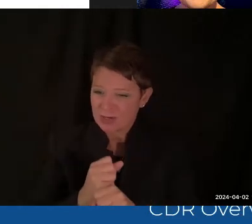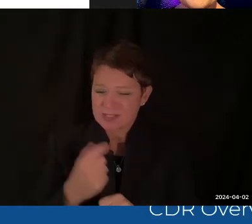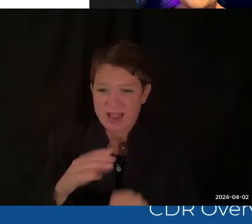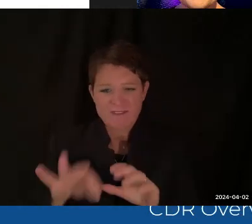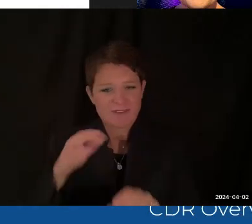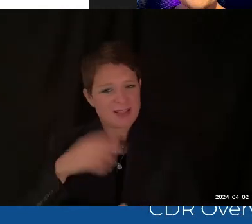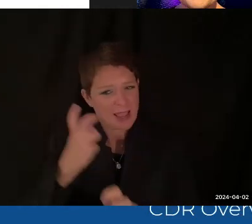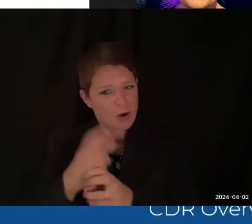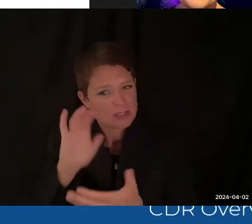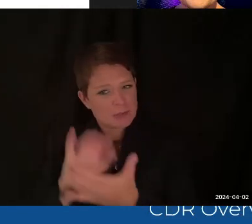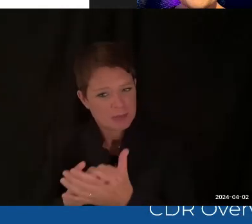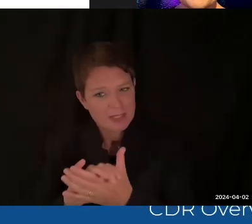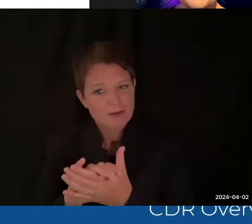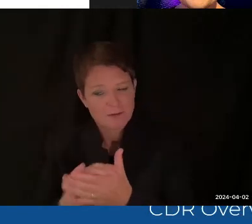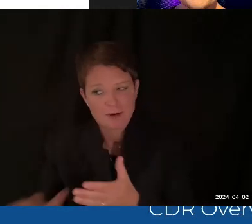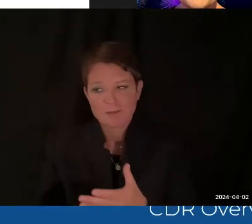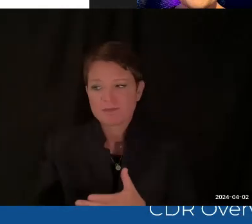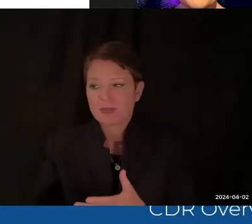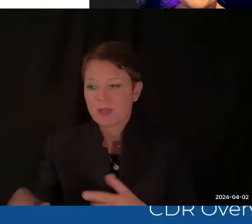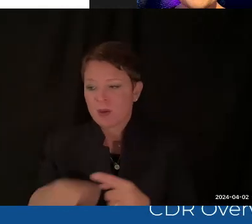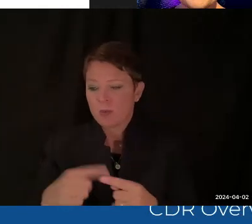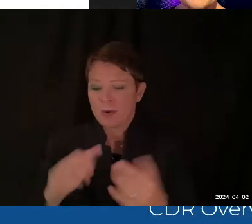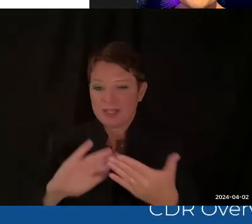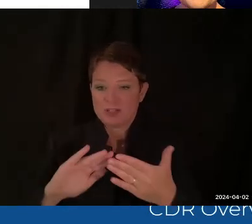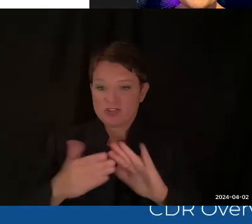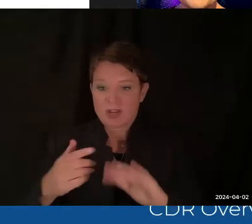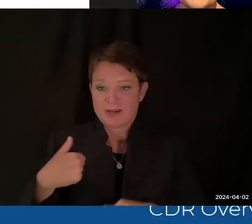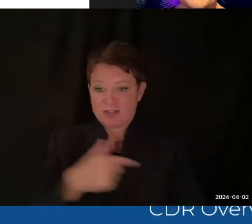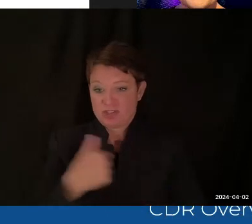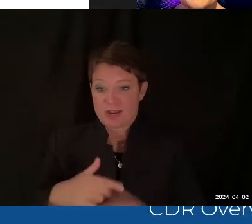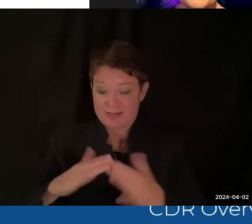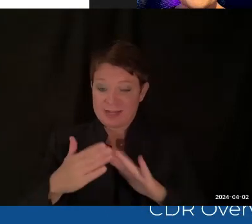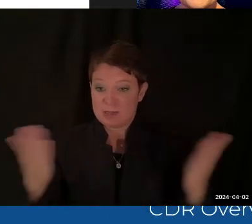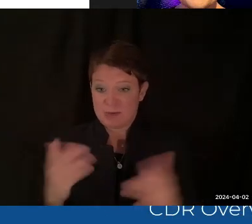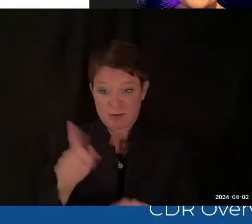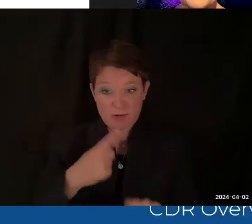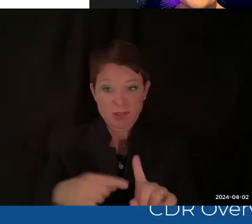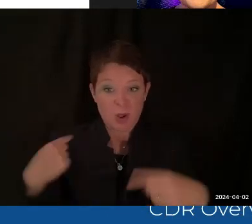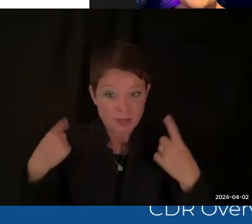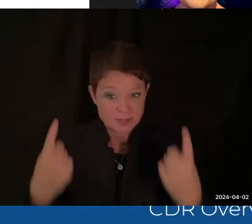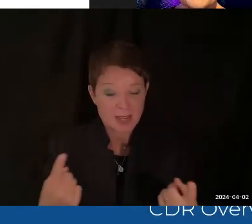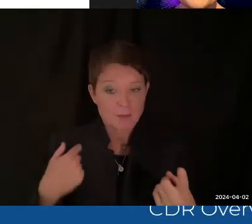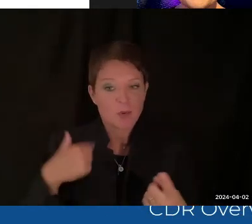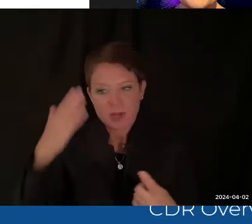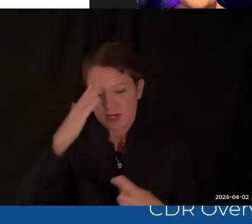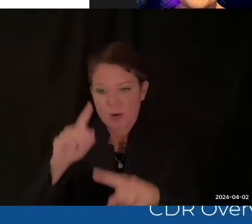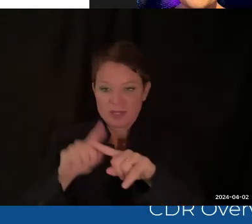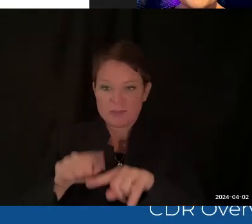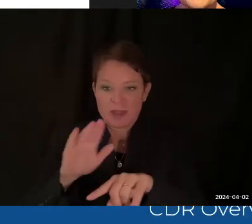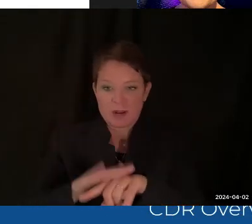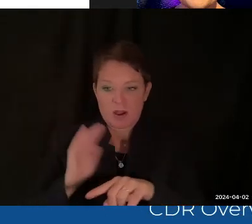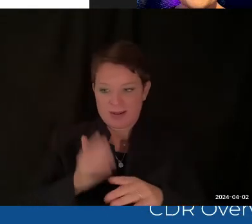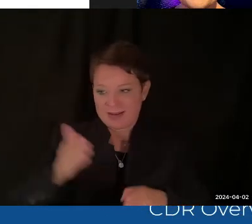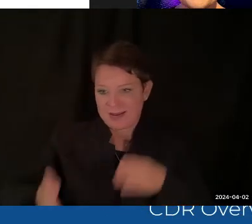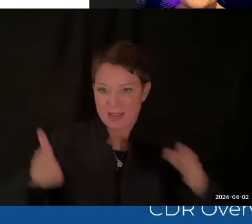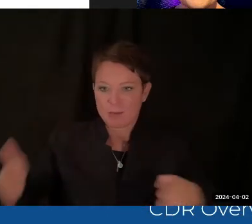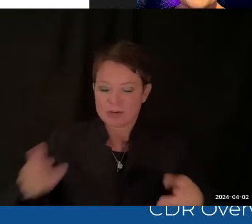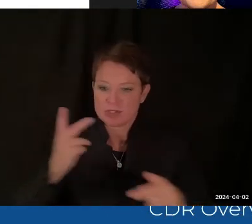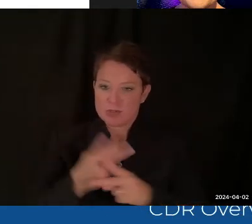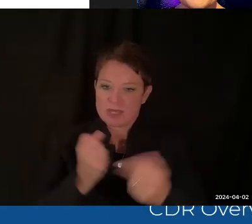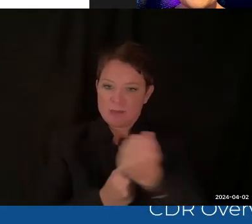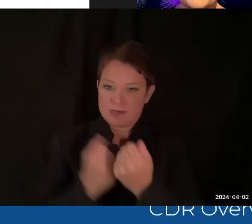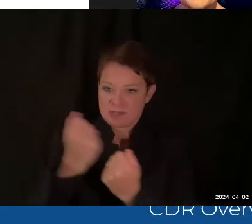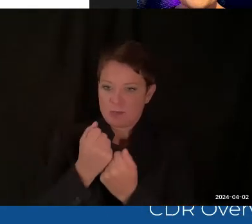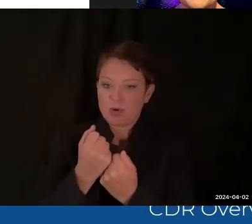really hard to believe. And when Chinatown has been here for such a long time, we just know that we can count on our neighbors to keep standing up